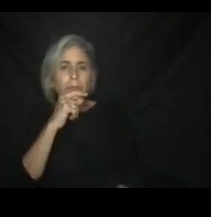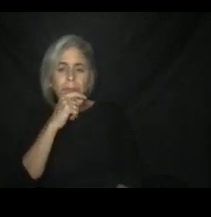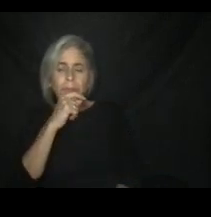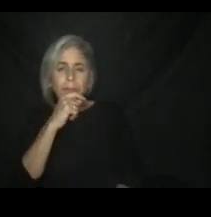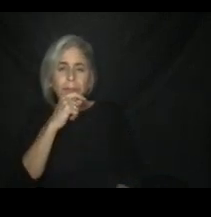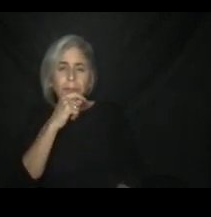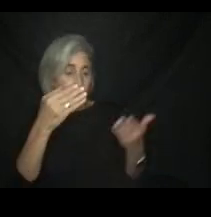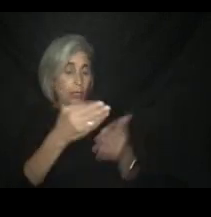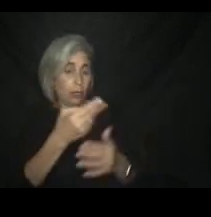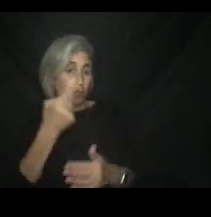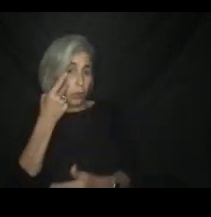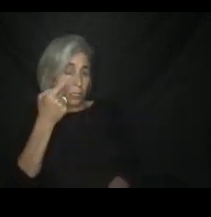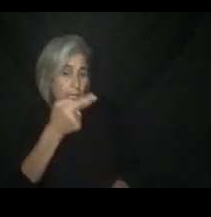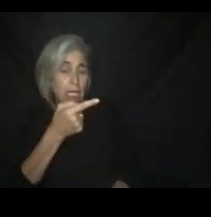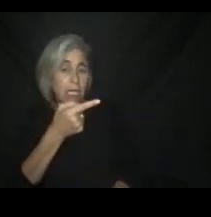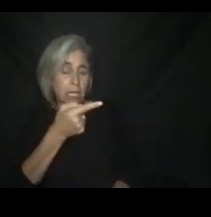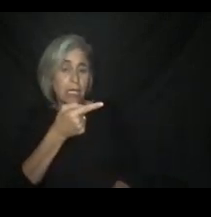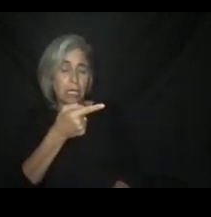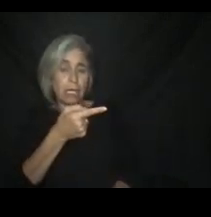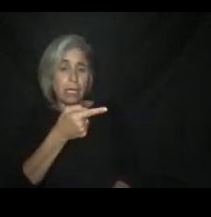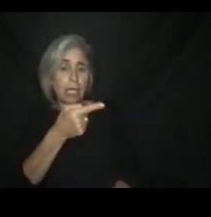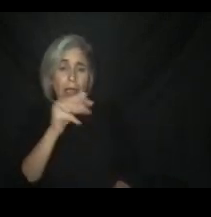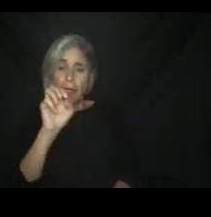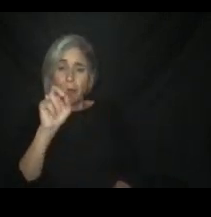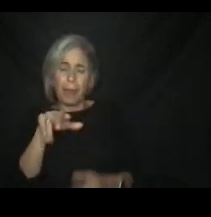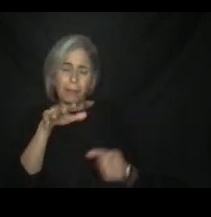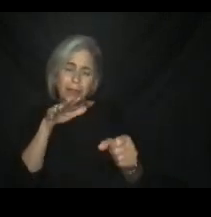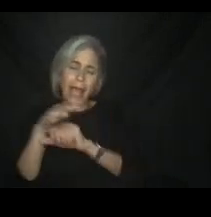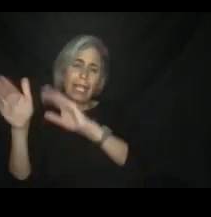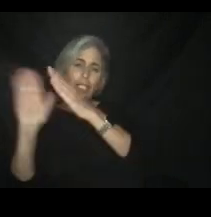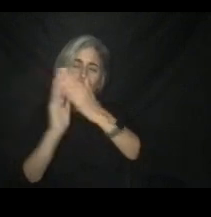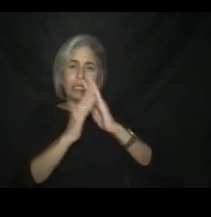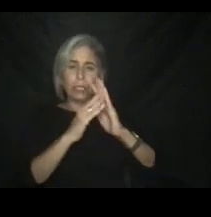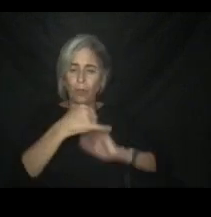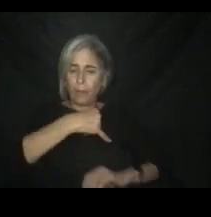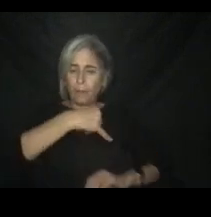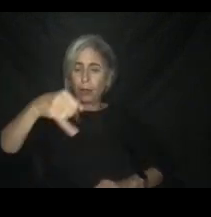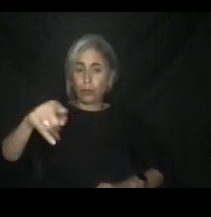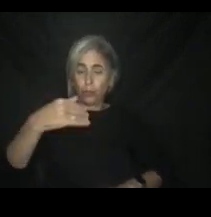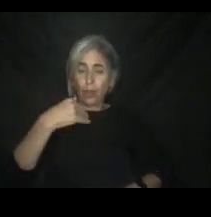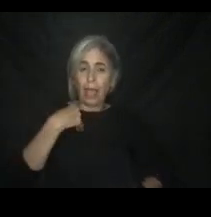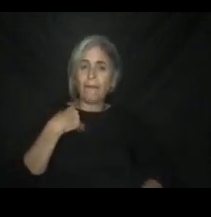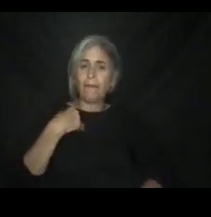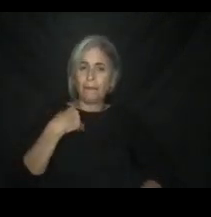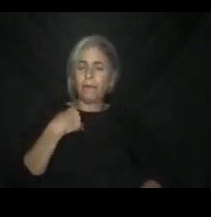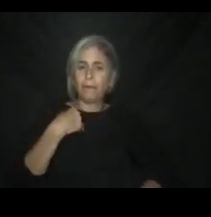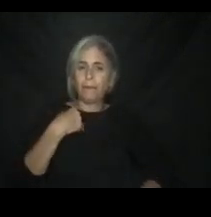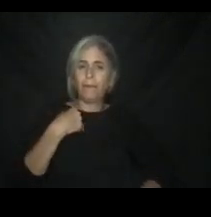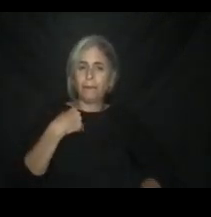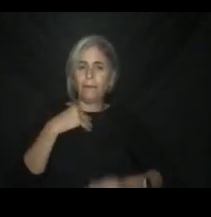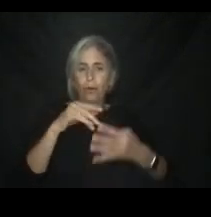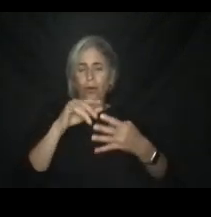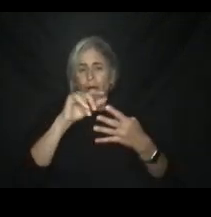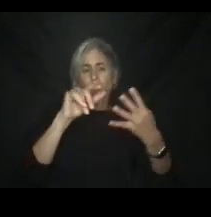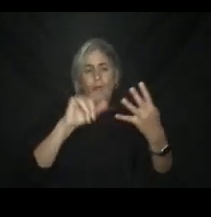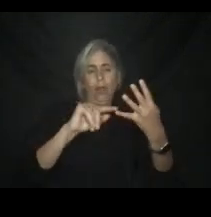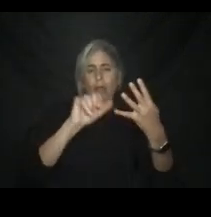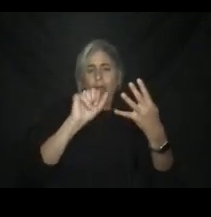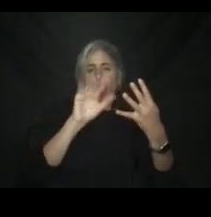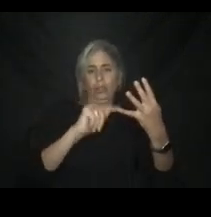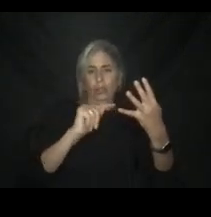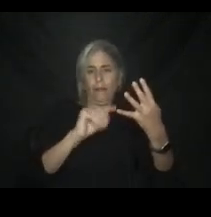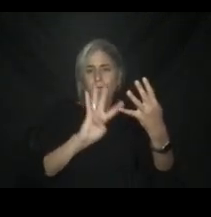And here we see the map of the entire city with the boundaries that you would have were you to adopt alternative 4. And again, the